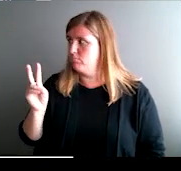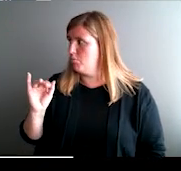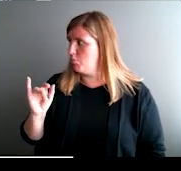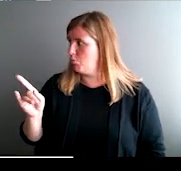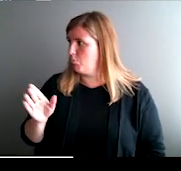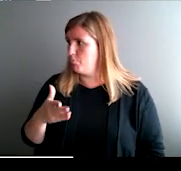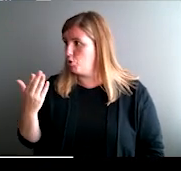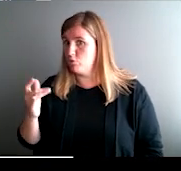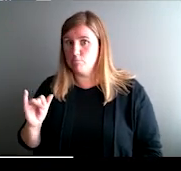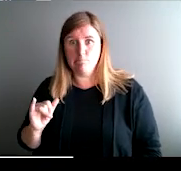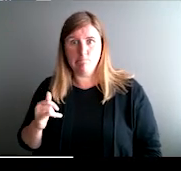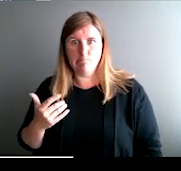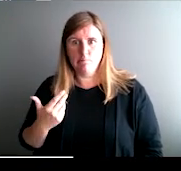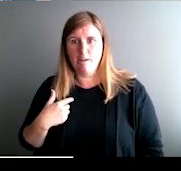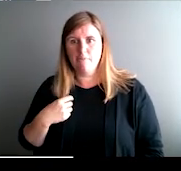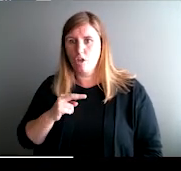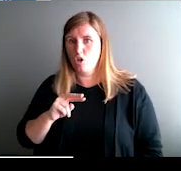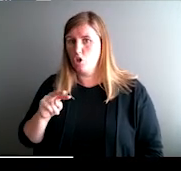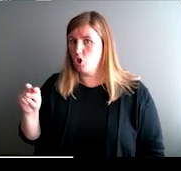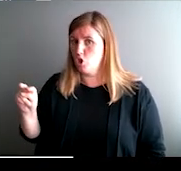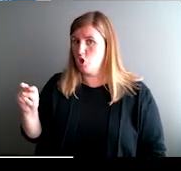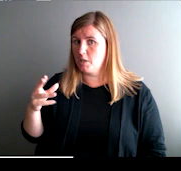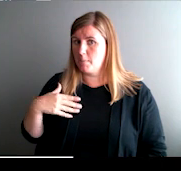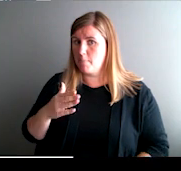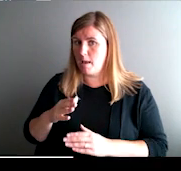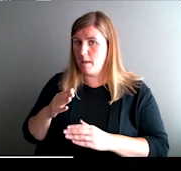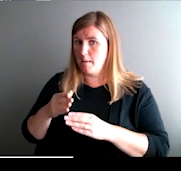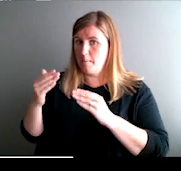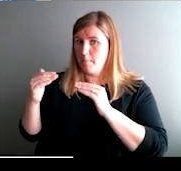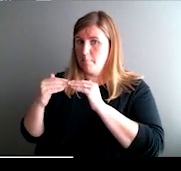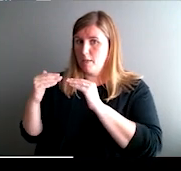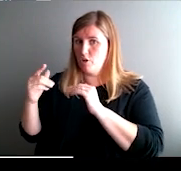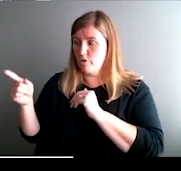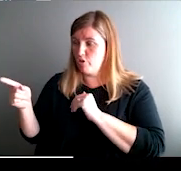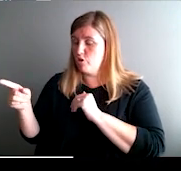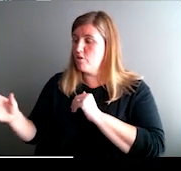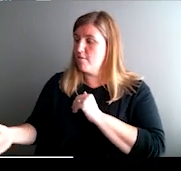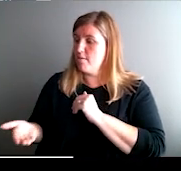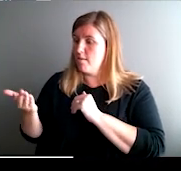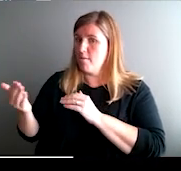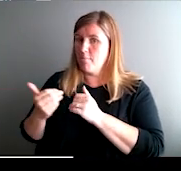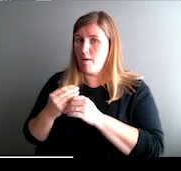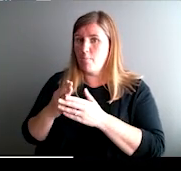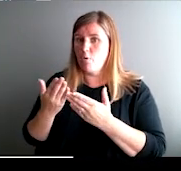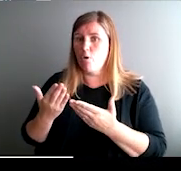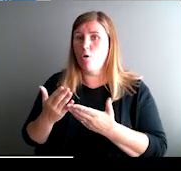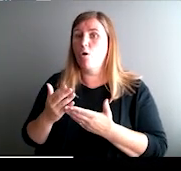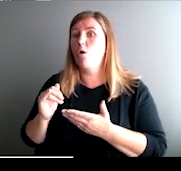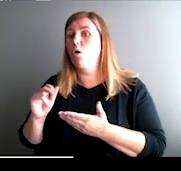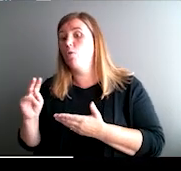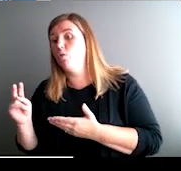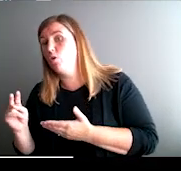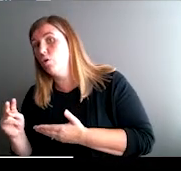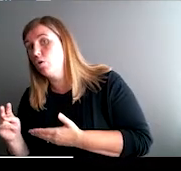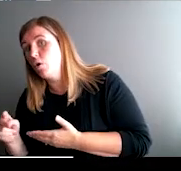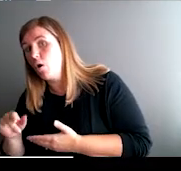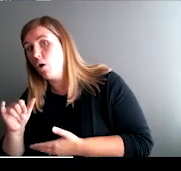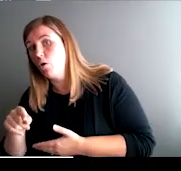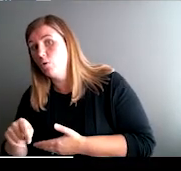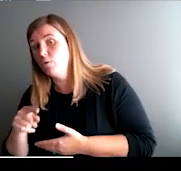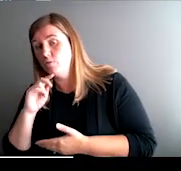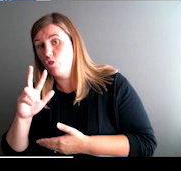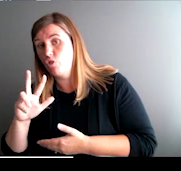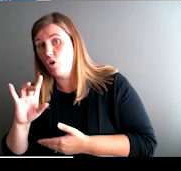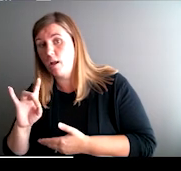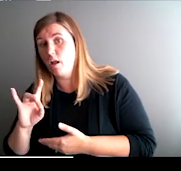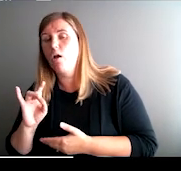doing something. If I can look at my peer, see that they've retrieved their math book, and then sort of look over and see that they've turned to